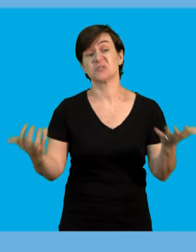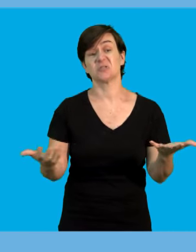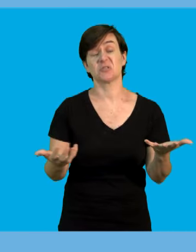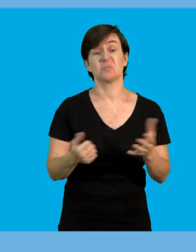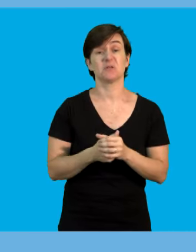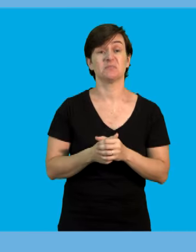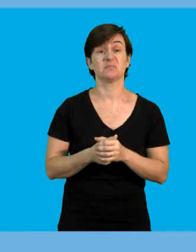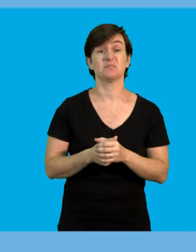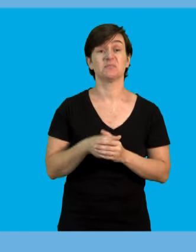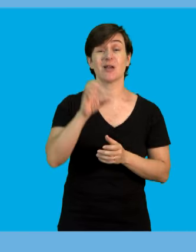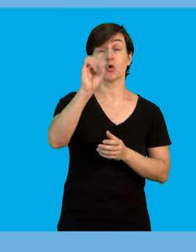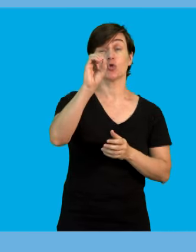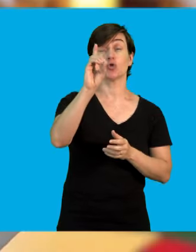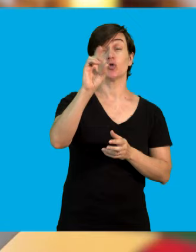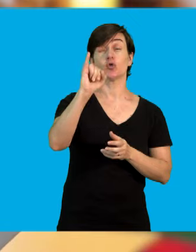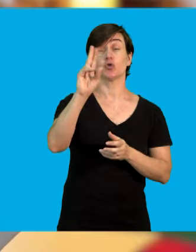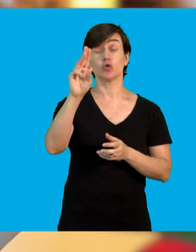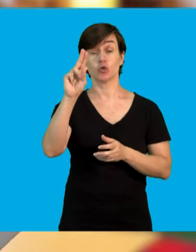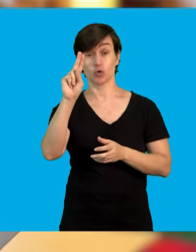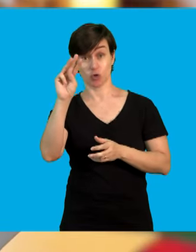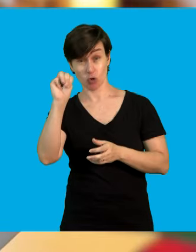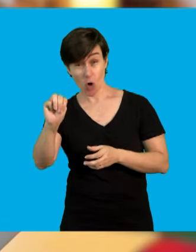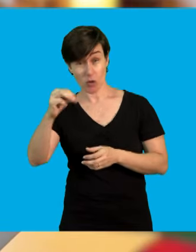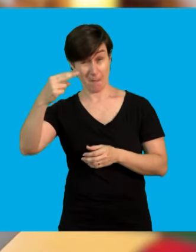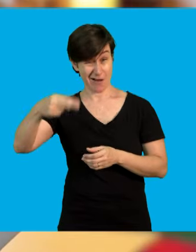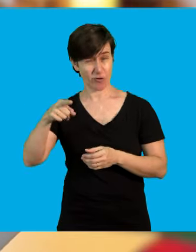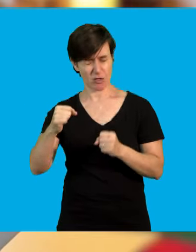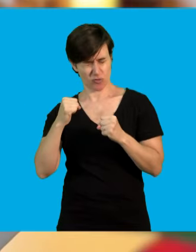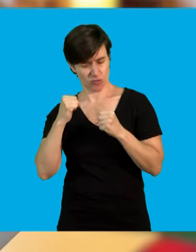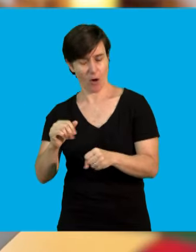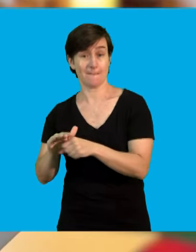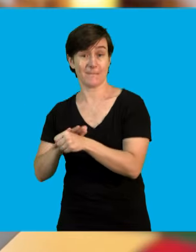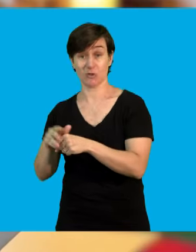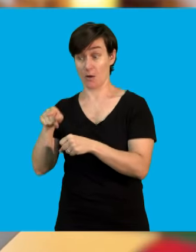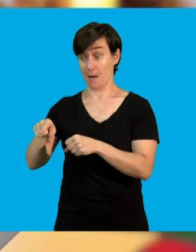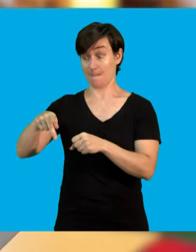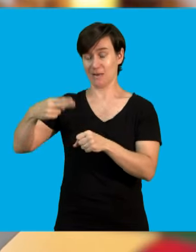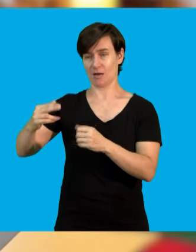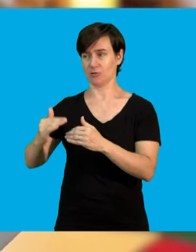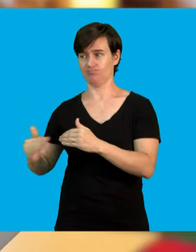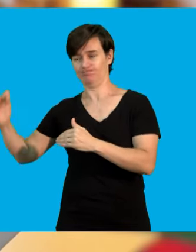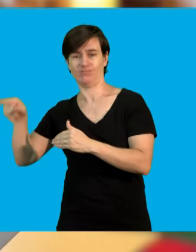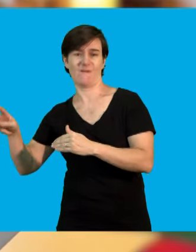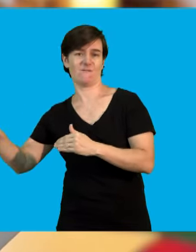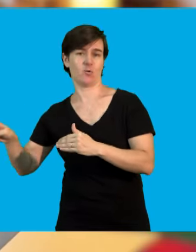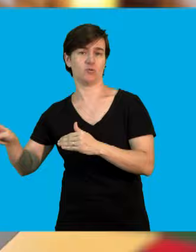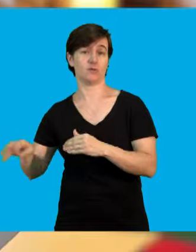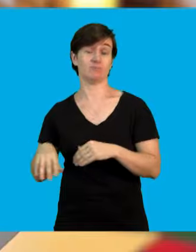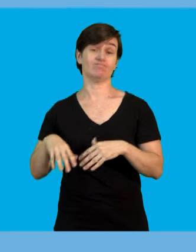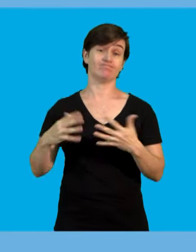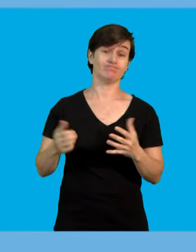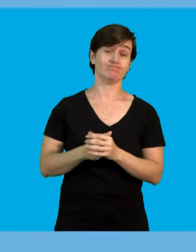another example of sodium hydroxide. We know that sodium hydroxide is a very strong base. So its pH is closer to 14.